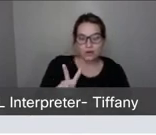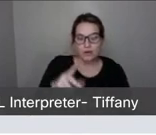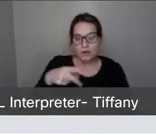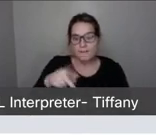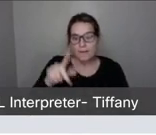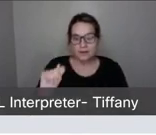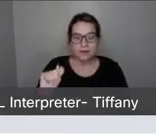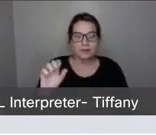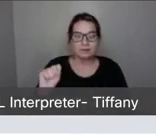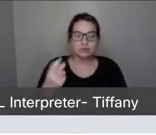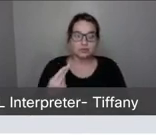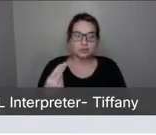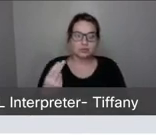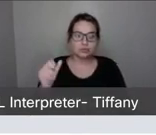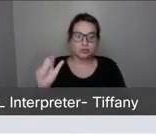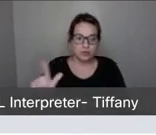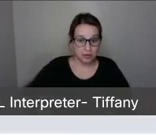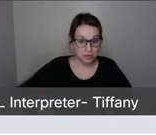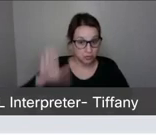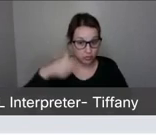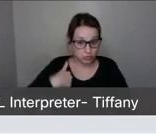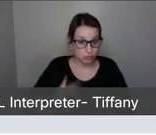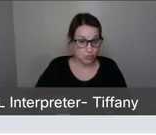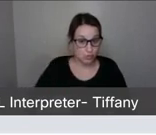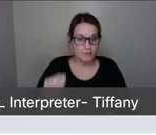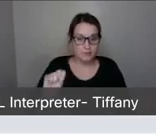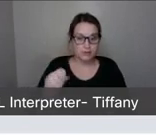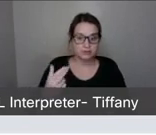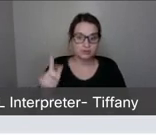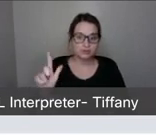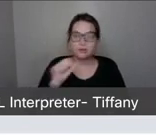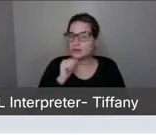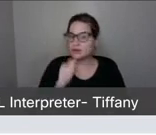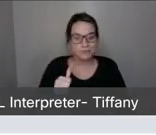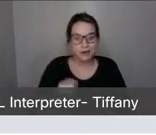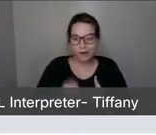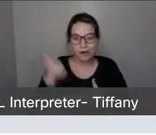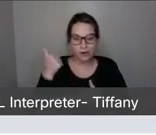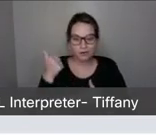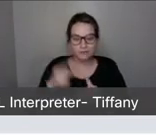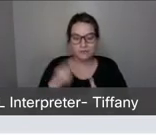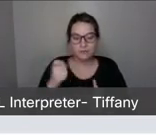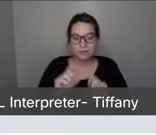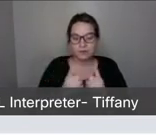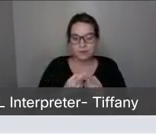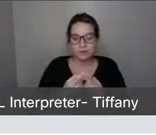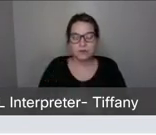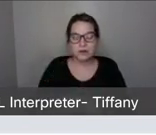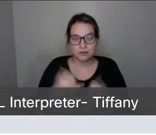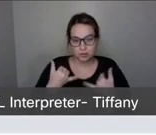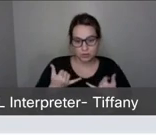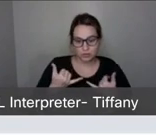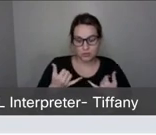Lakeside, and Sholo, I grew up in Sholo, by the way, and that they're not cut out from the district as they currently